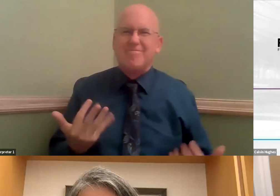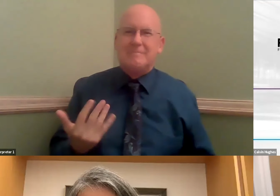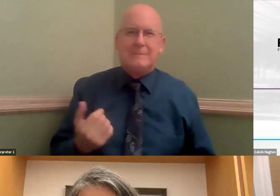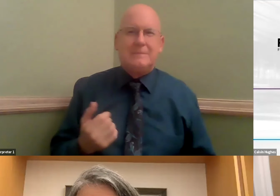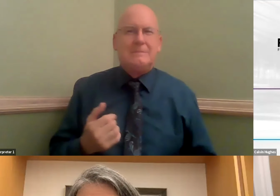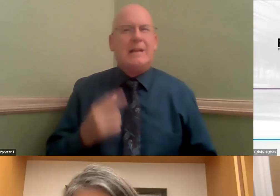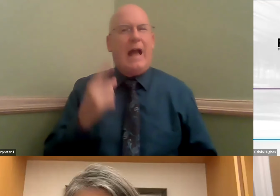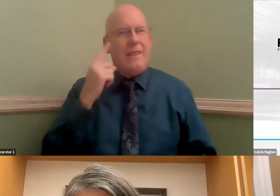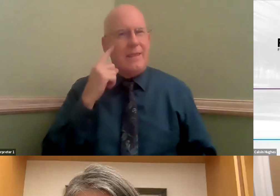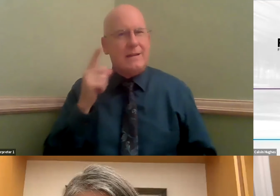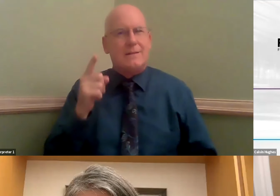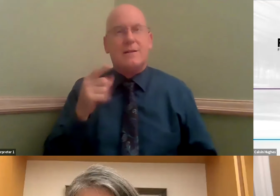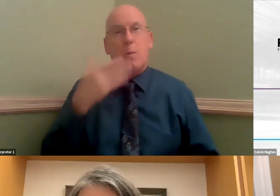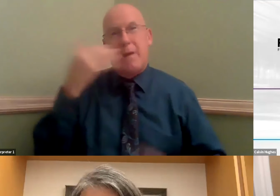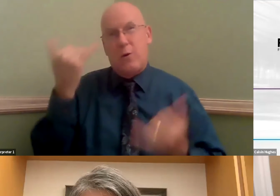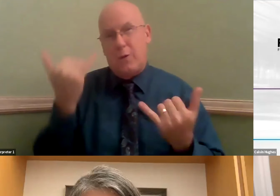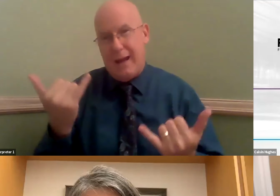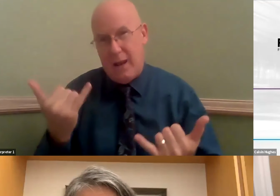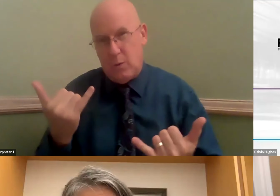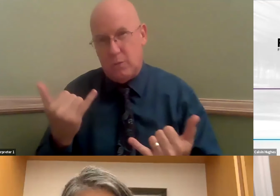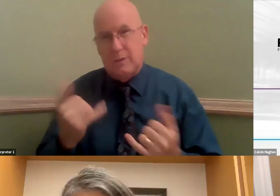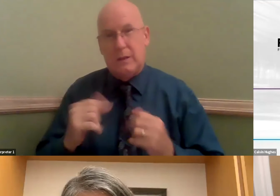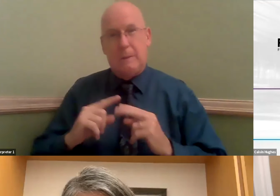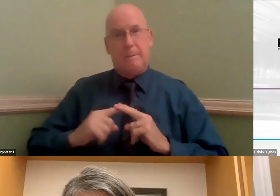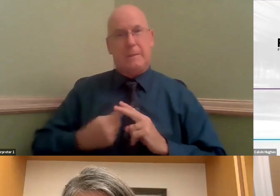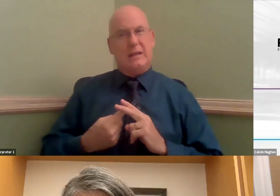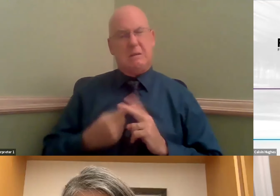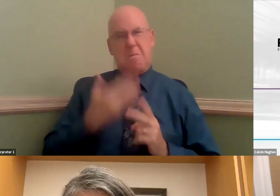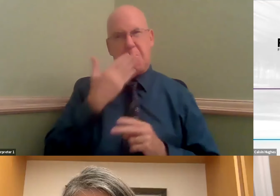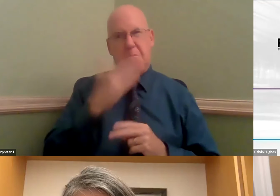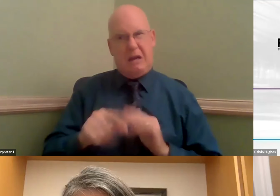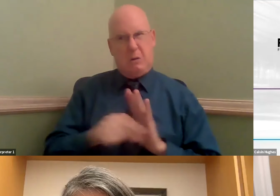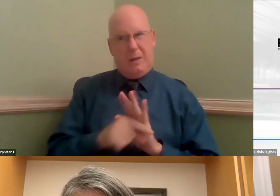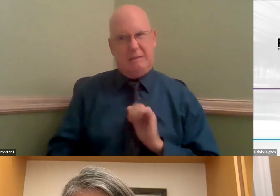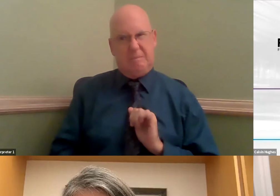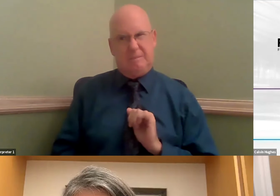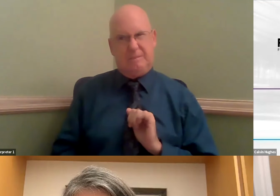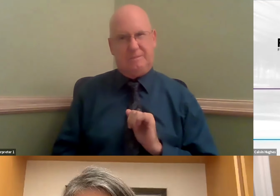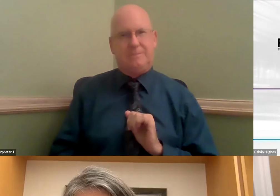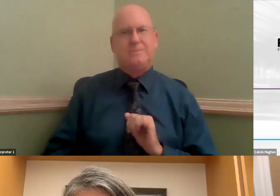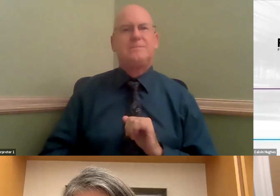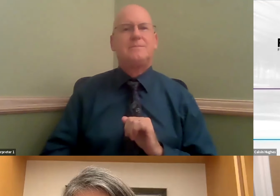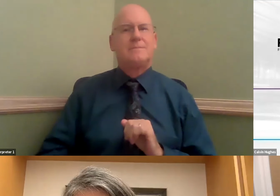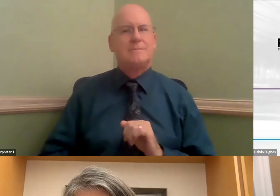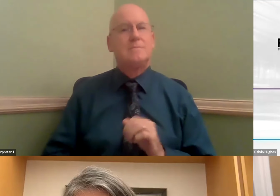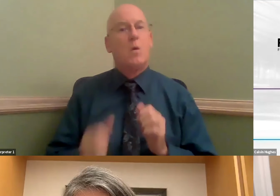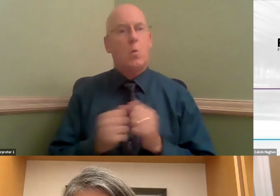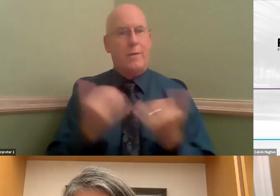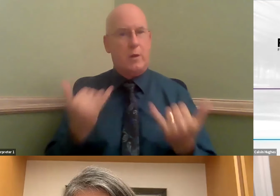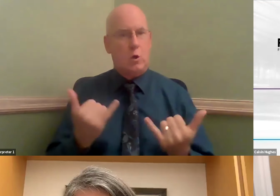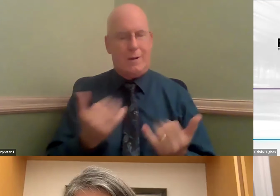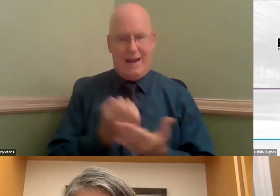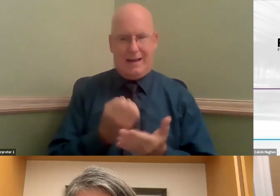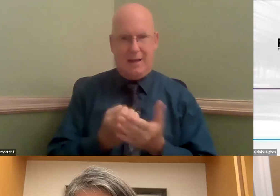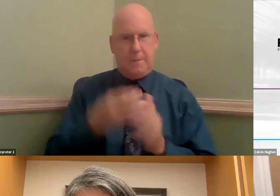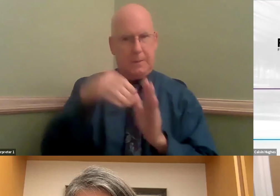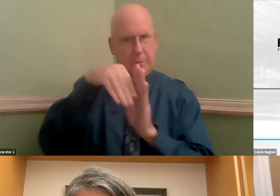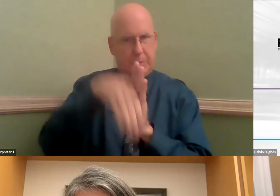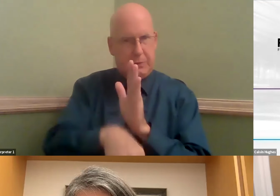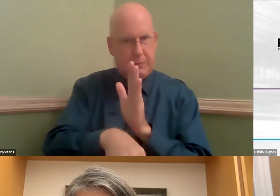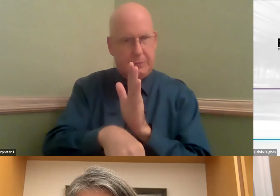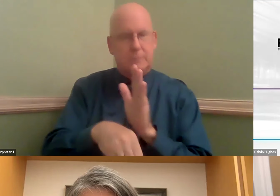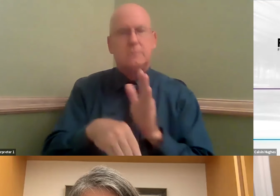I think he's doing better now. At the beginning, very poor grade. Okay. With the current economic downturn and reduction in